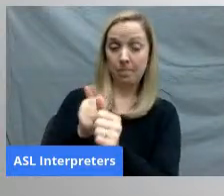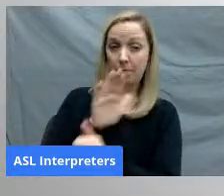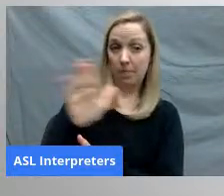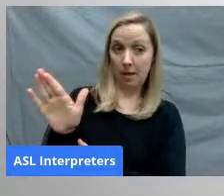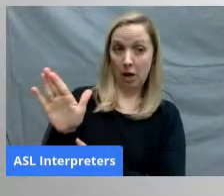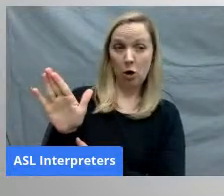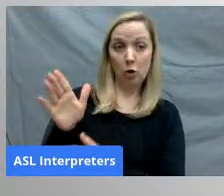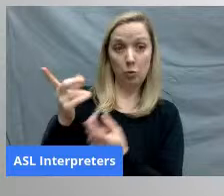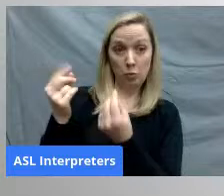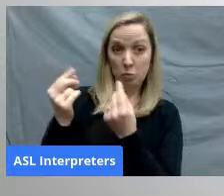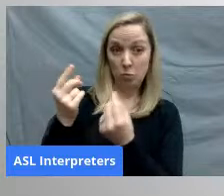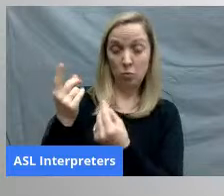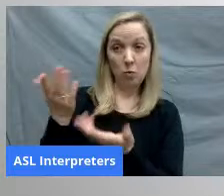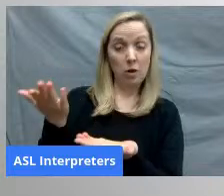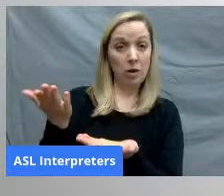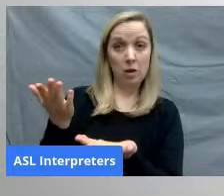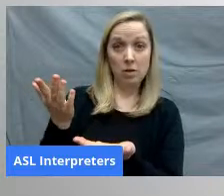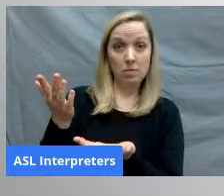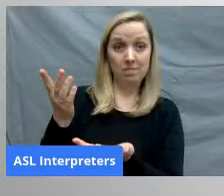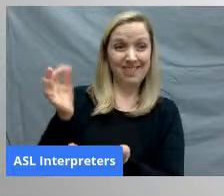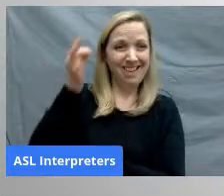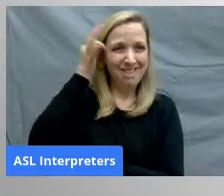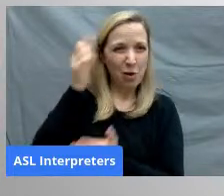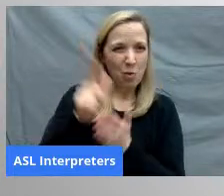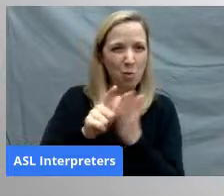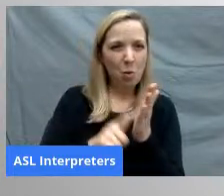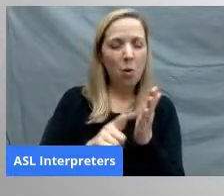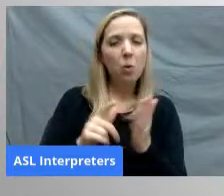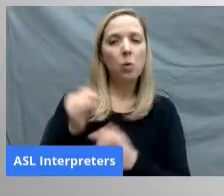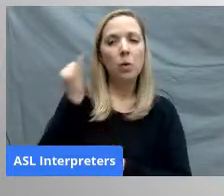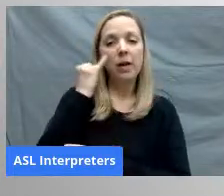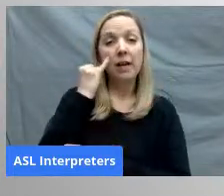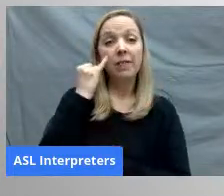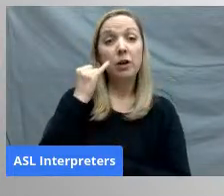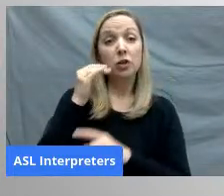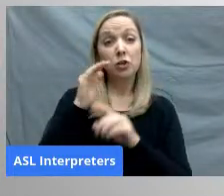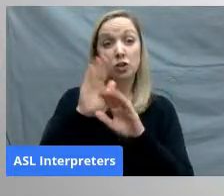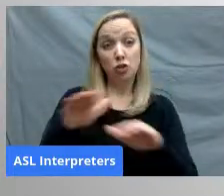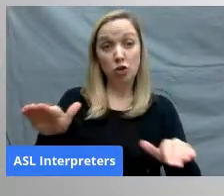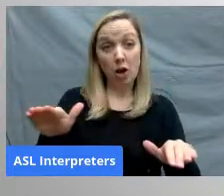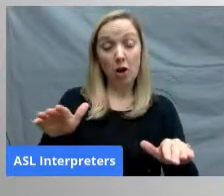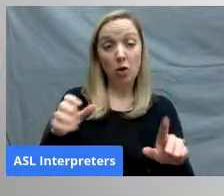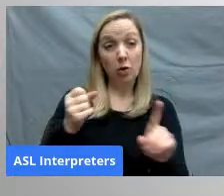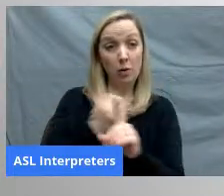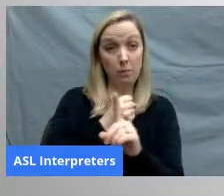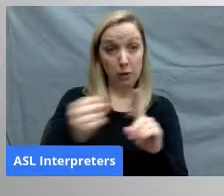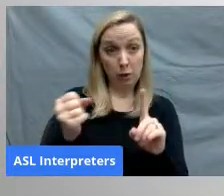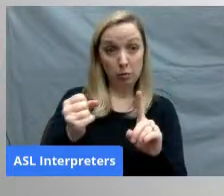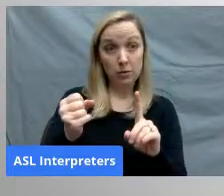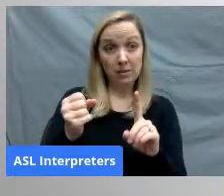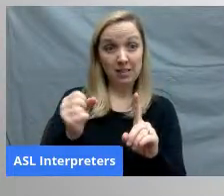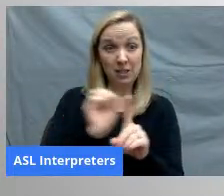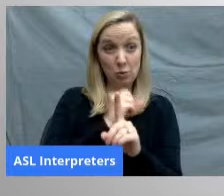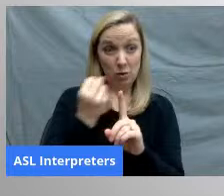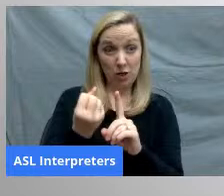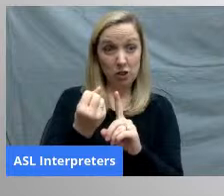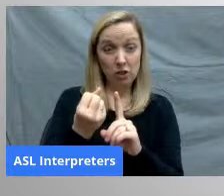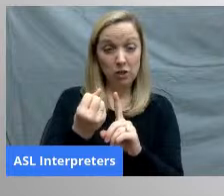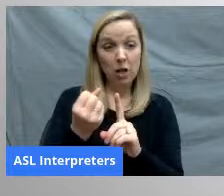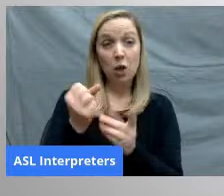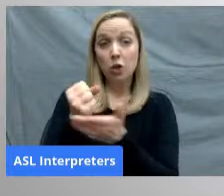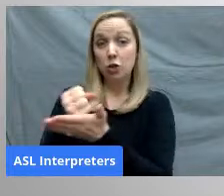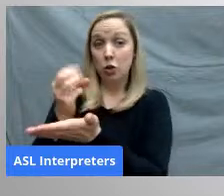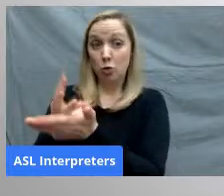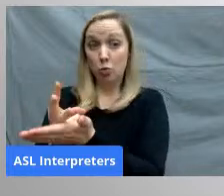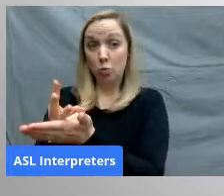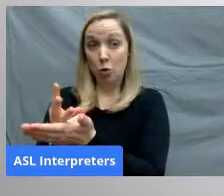situation and a social worker from DFACs needs to interview that child and not inform the parent for